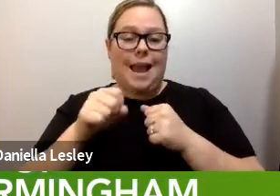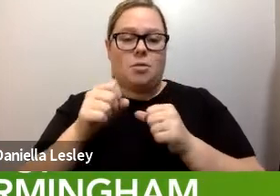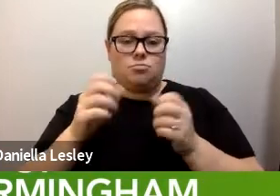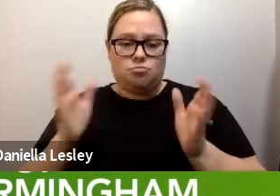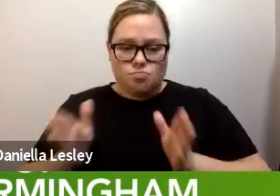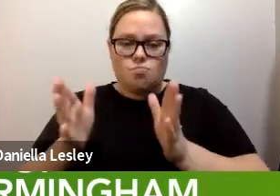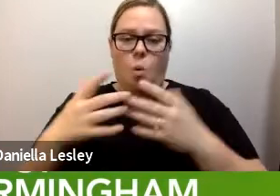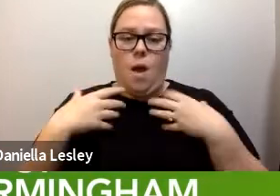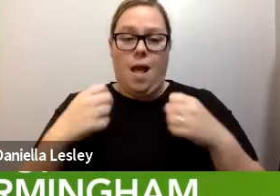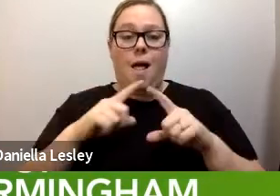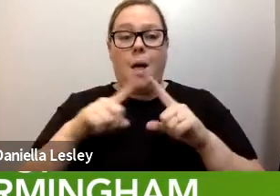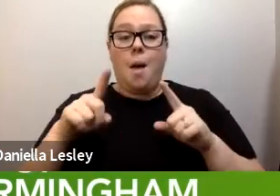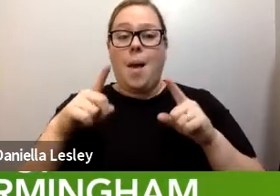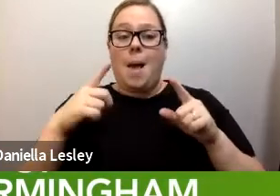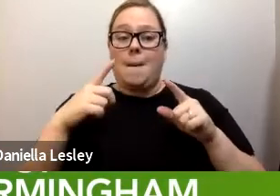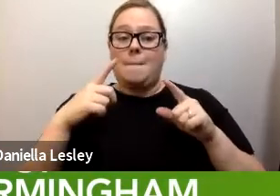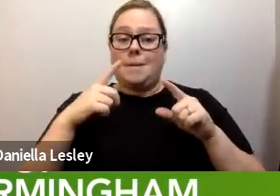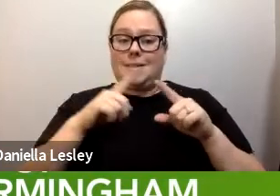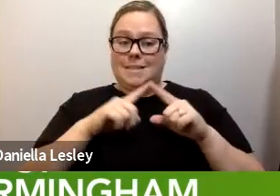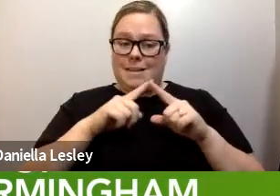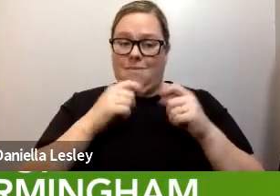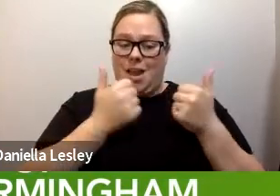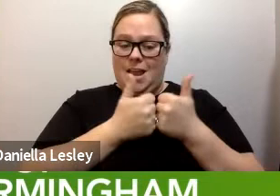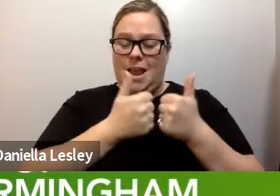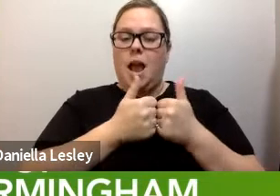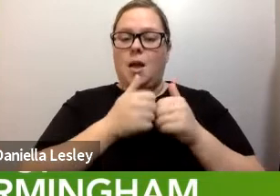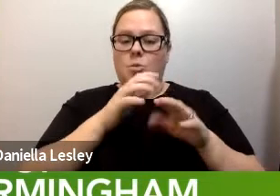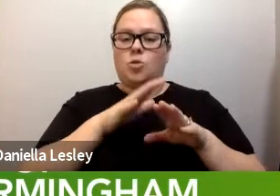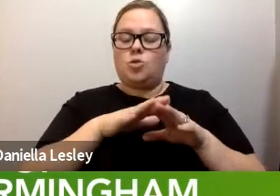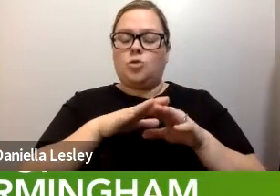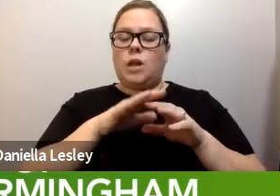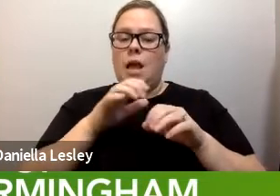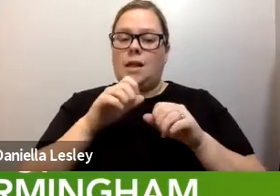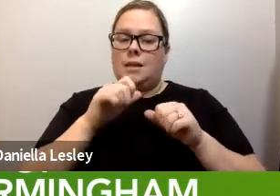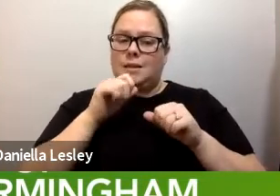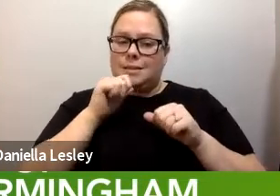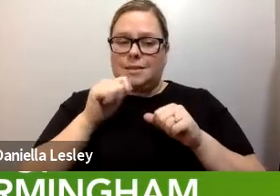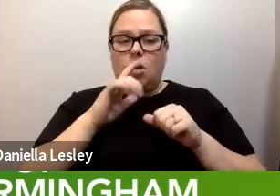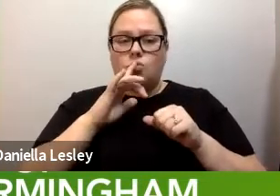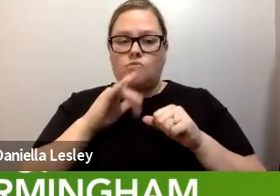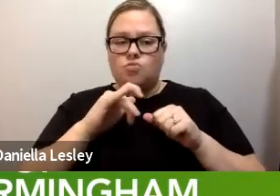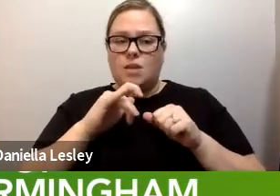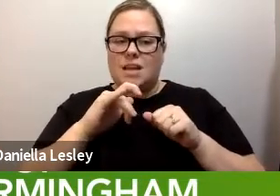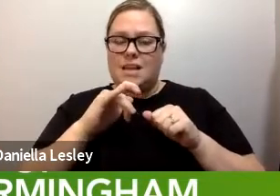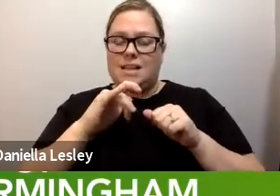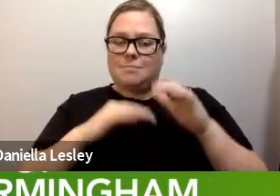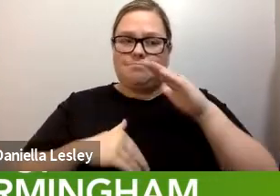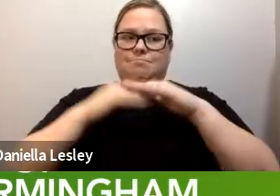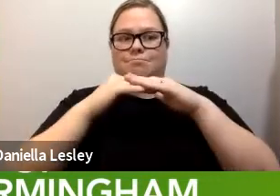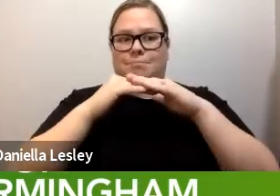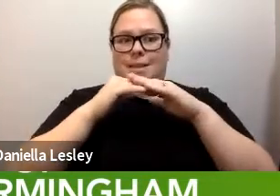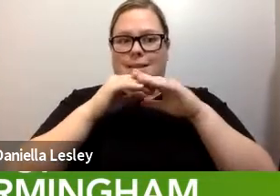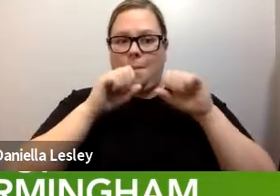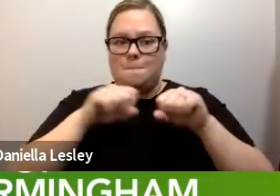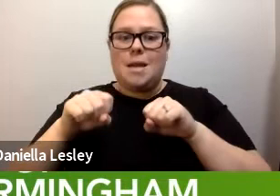mainstream games have slowly and steadily focused on very fine motor controls while not capitalizing on the opportunity to use video game